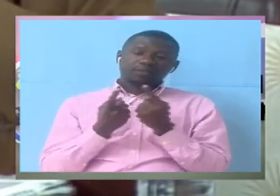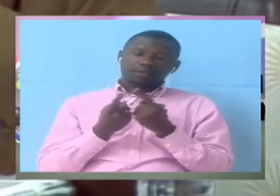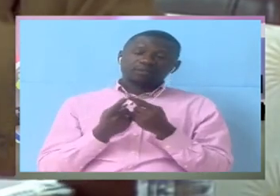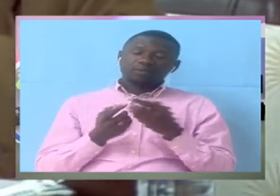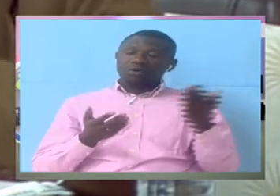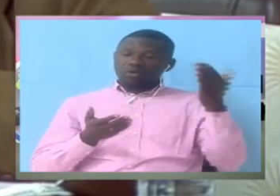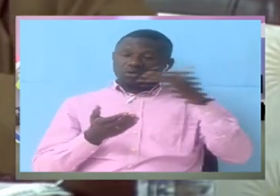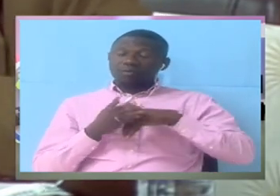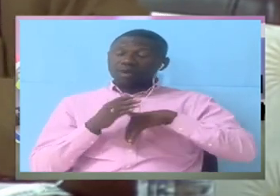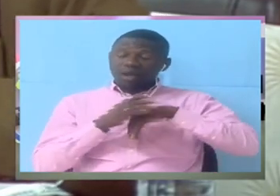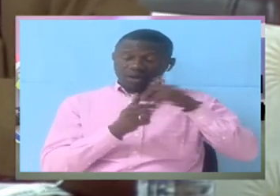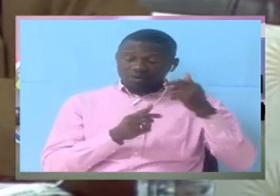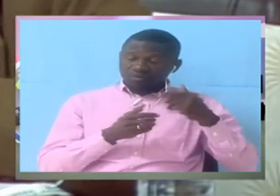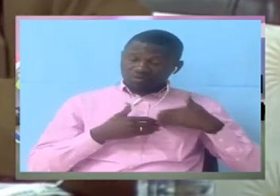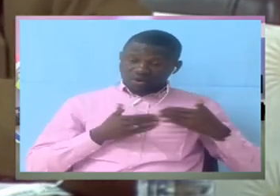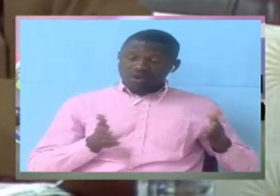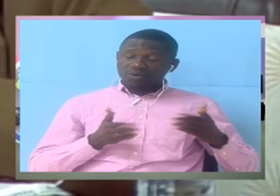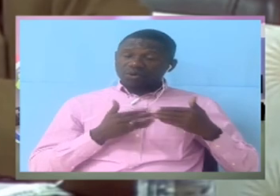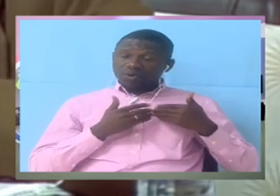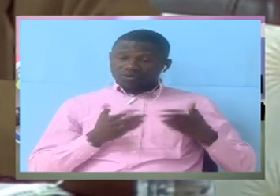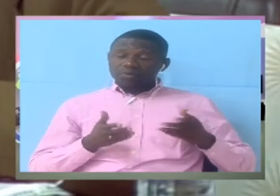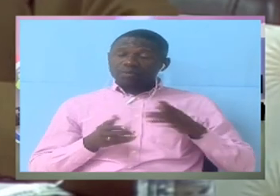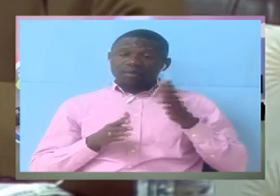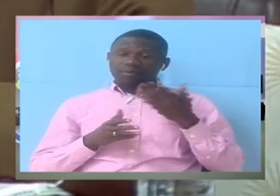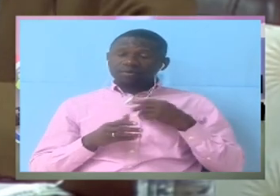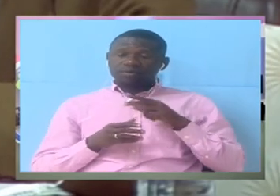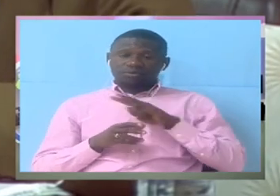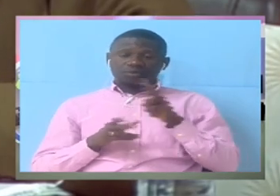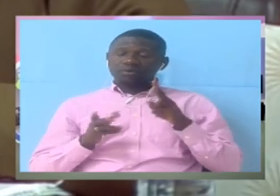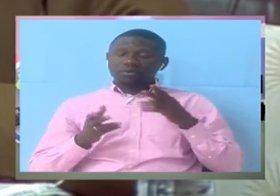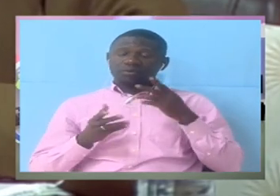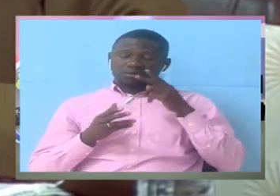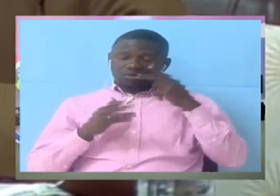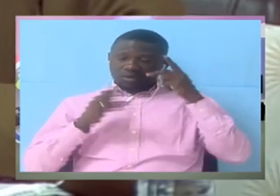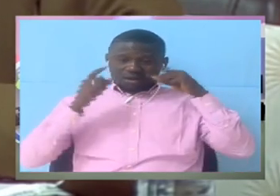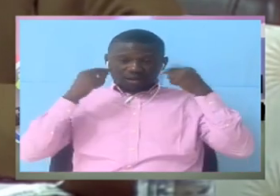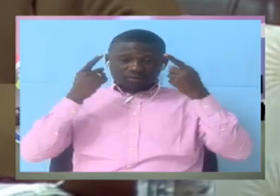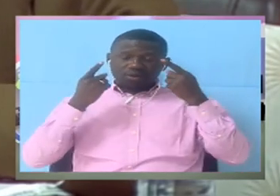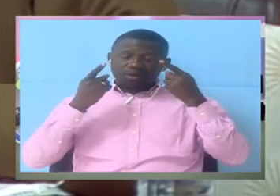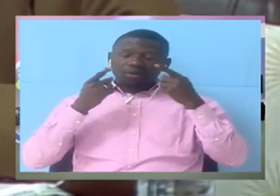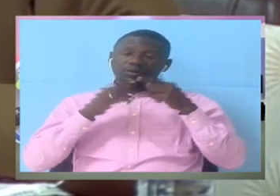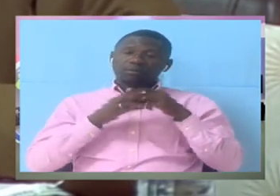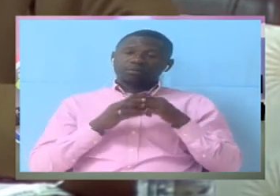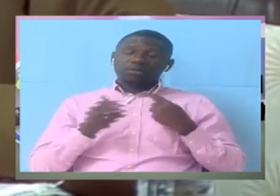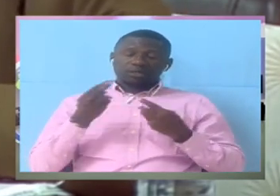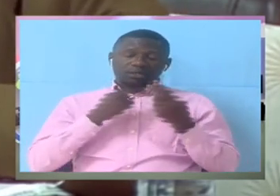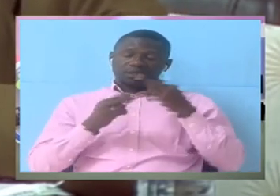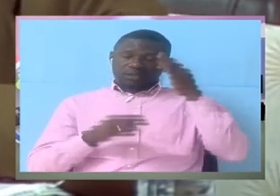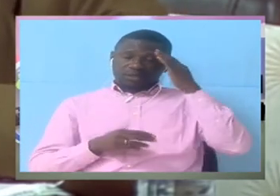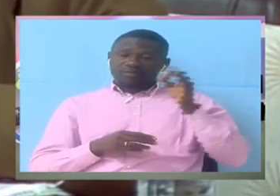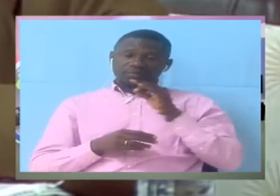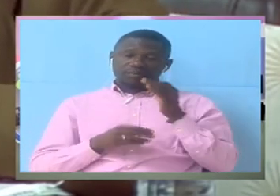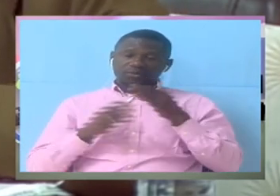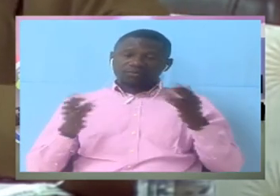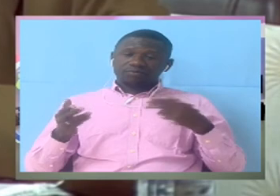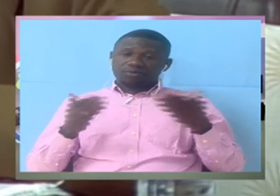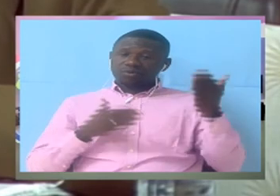were coming out that perhaps you weren't aware of. But again, thank you so much, Emma, for coming